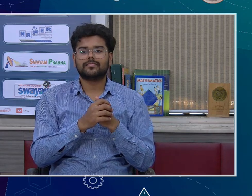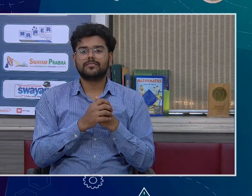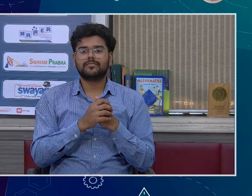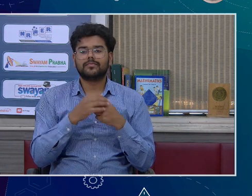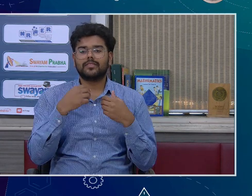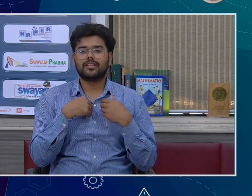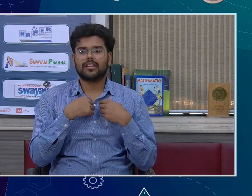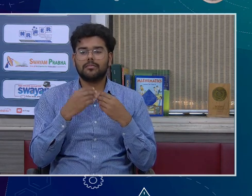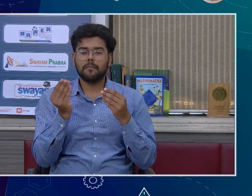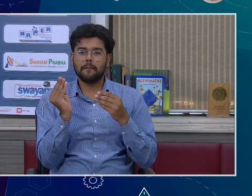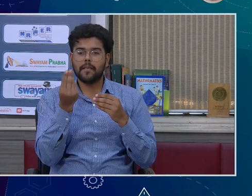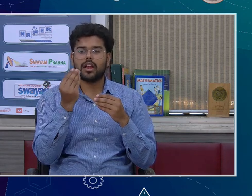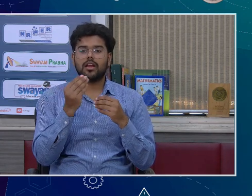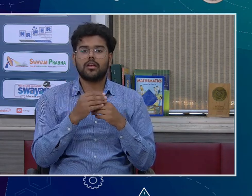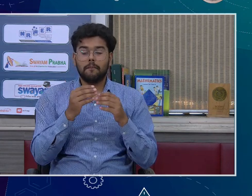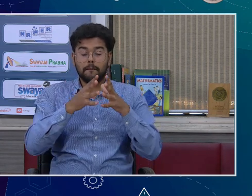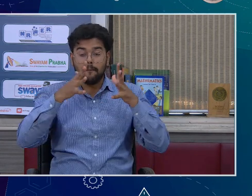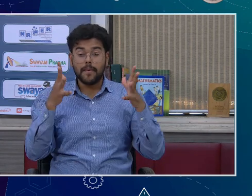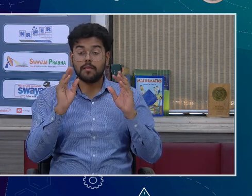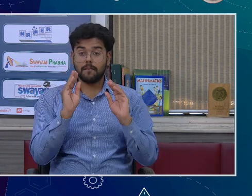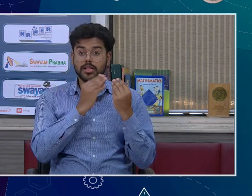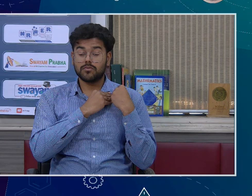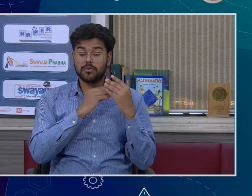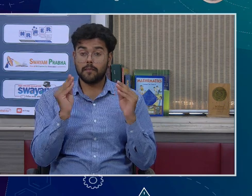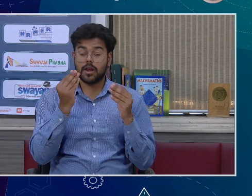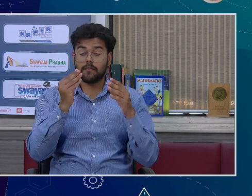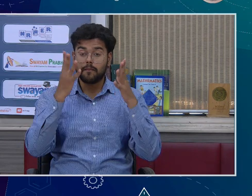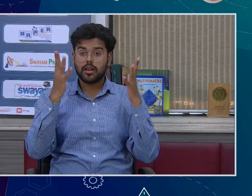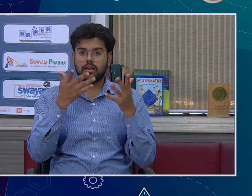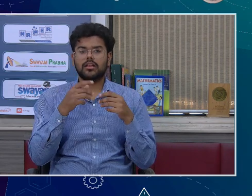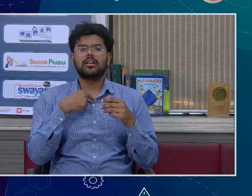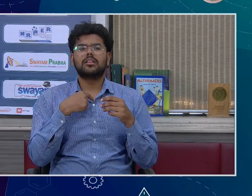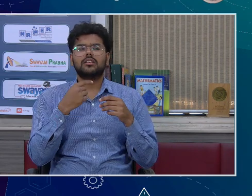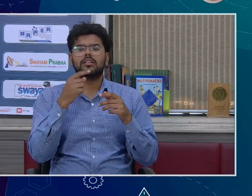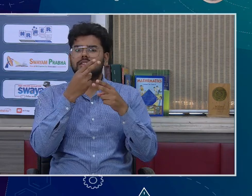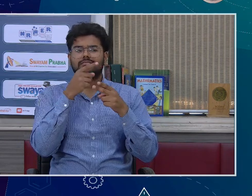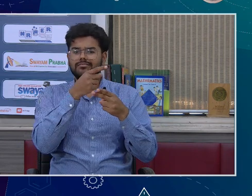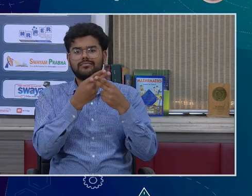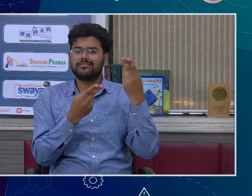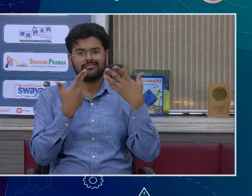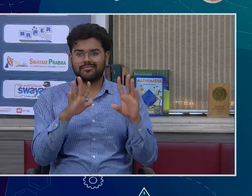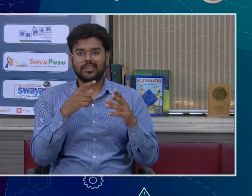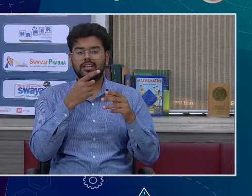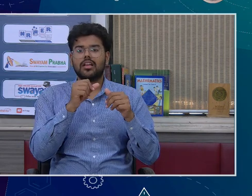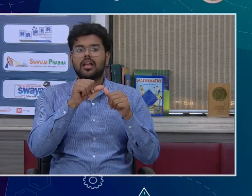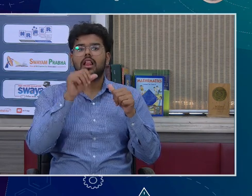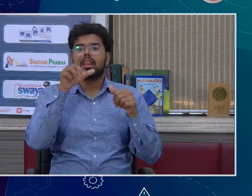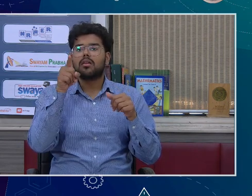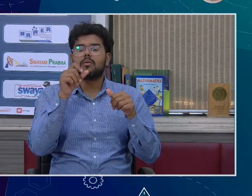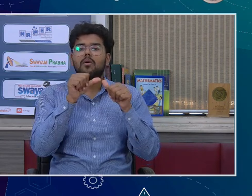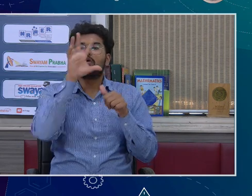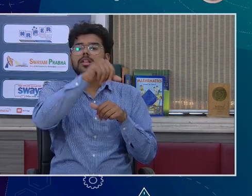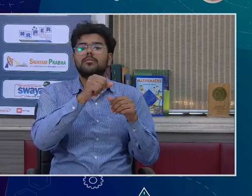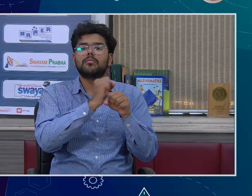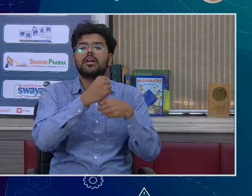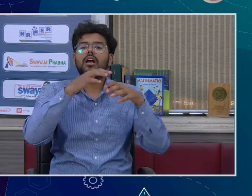I think becomes better, becomes bigger. So how can you make this story accessible to all types of children, considering